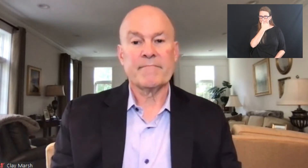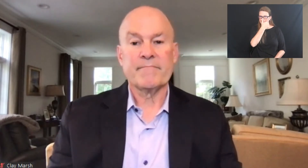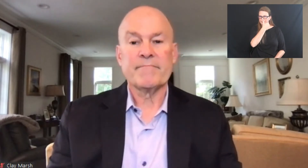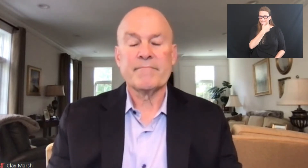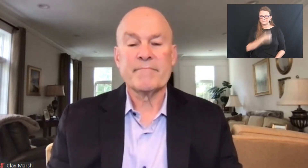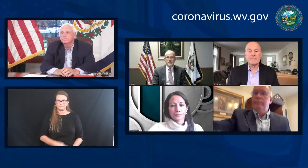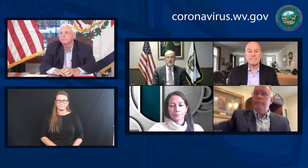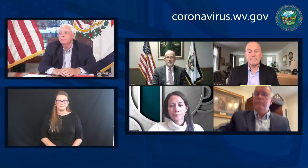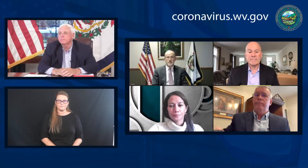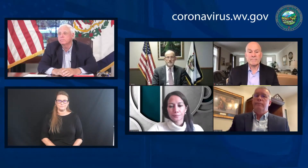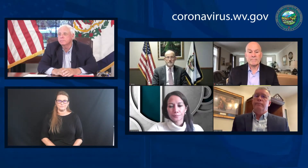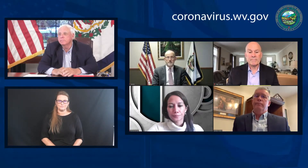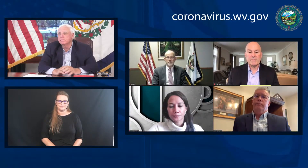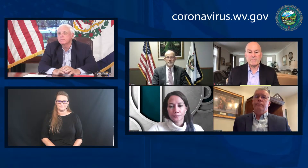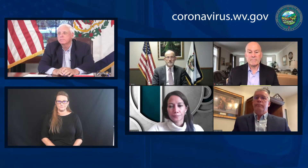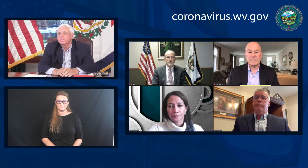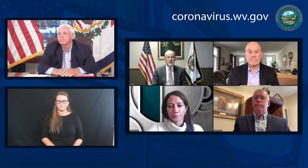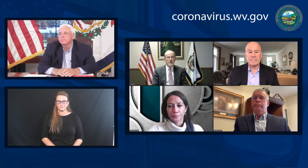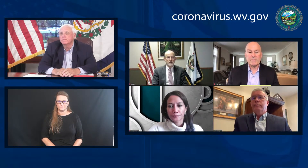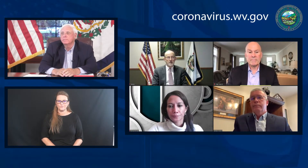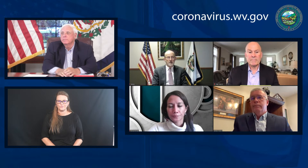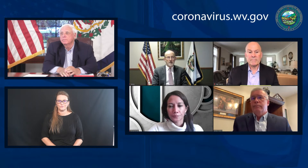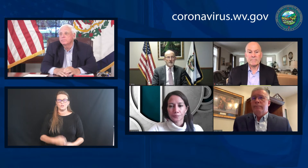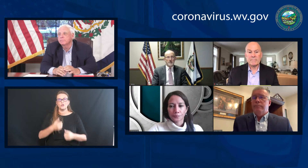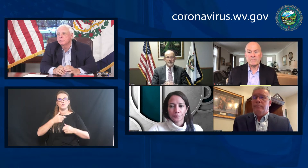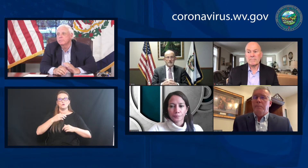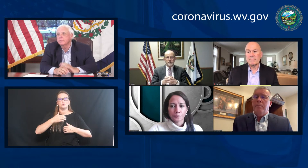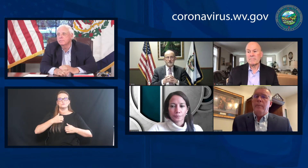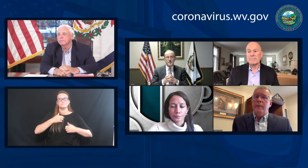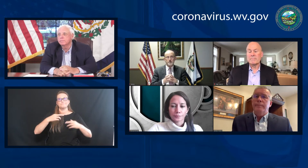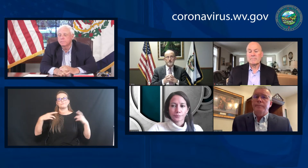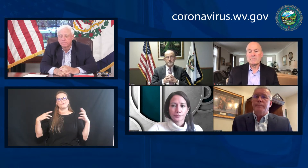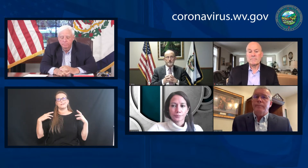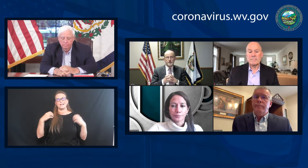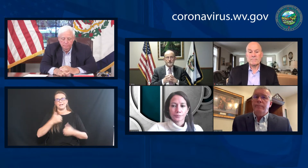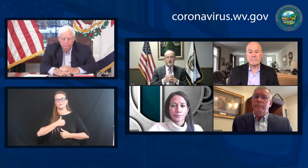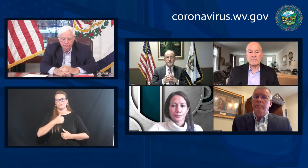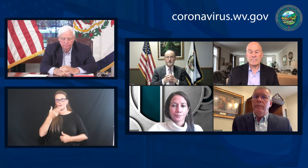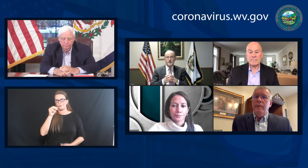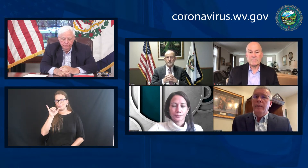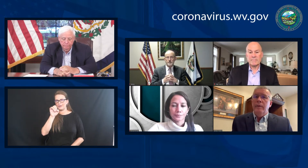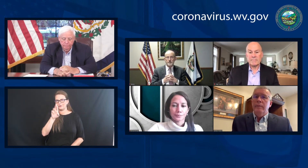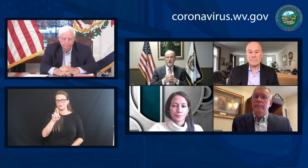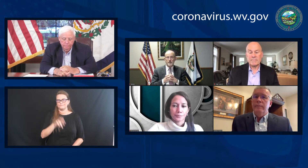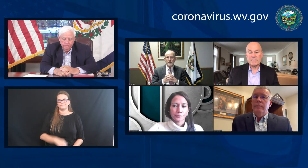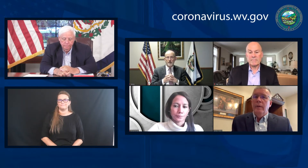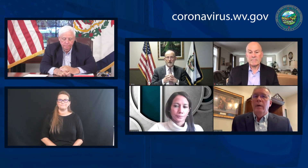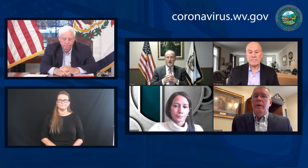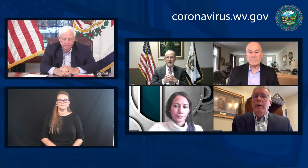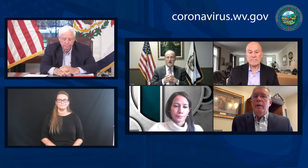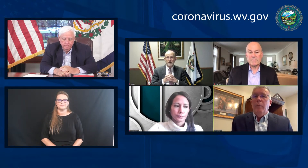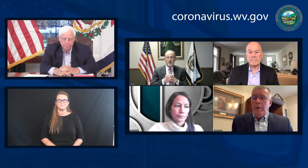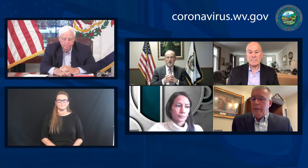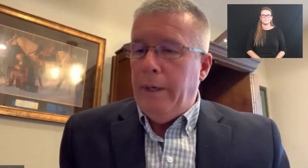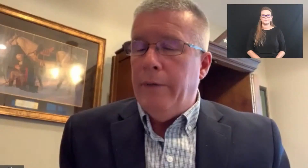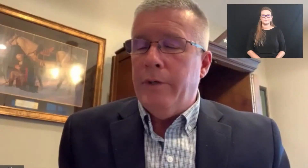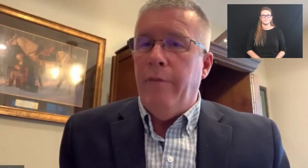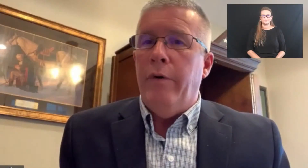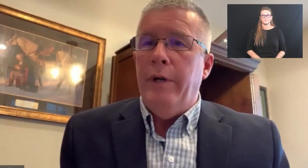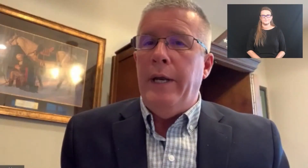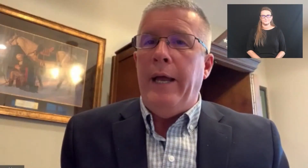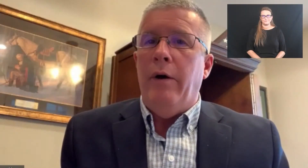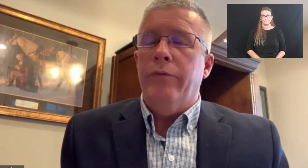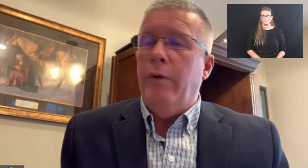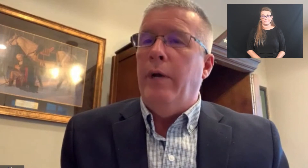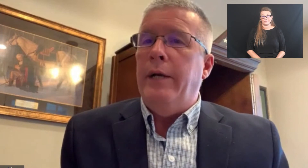Thank you, Dr. Marsh. Next, we'll go to retired Major General Jim Hoyer, the director of our Joint Interagency Task Force. Good morning. As the governor